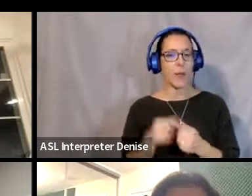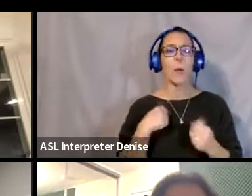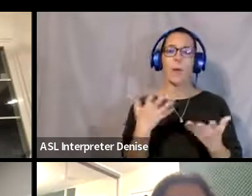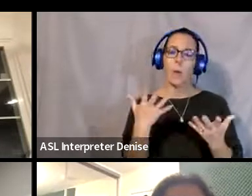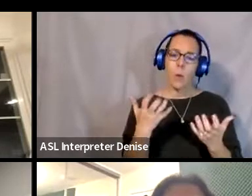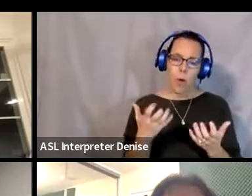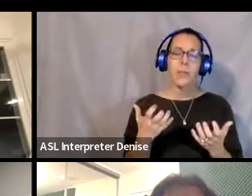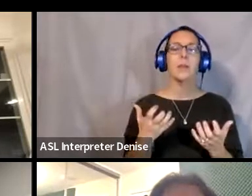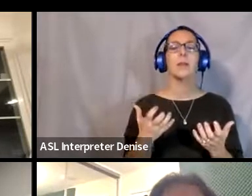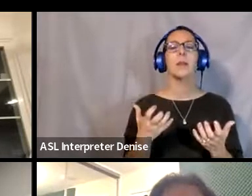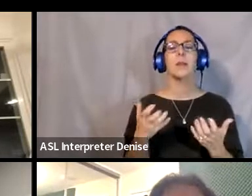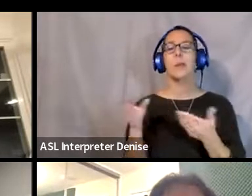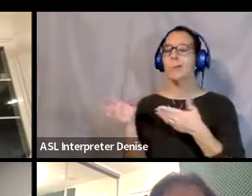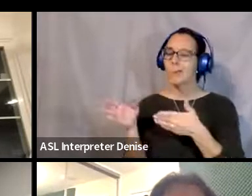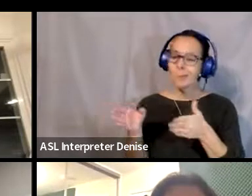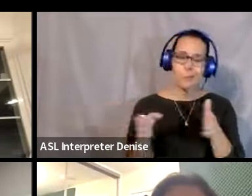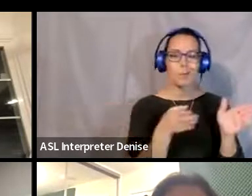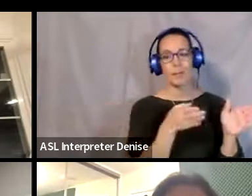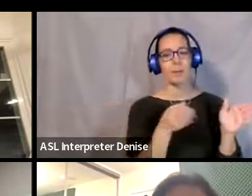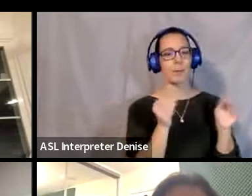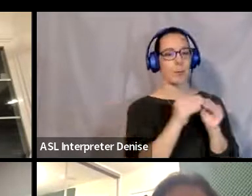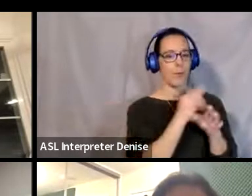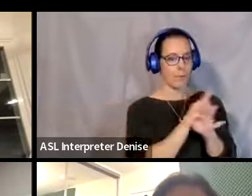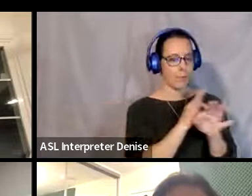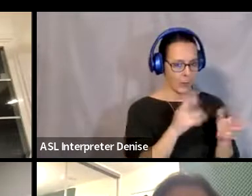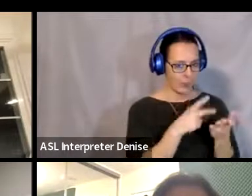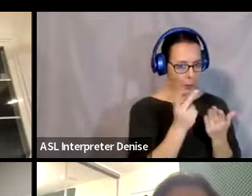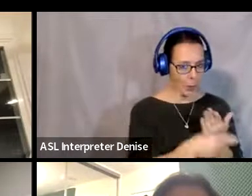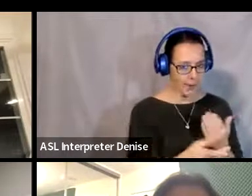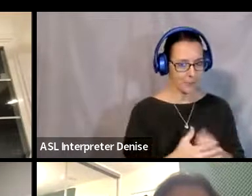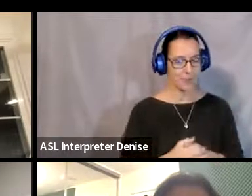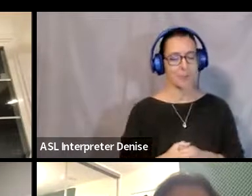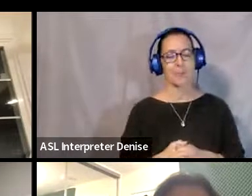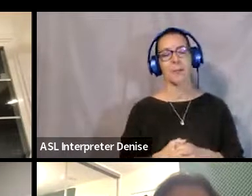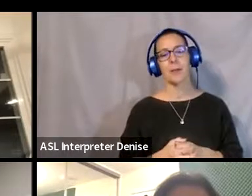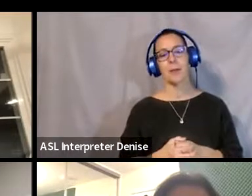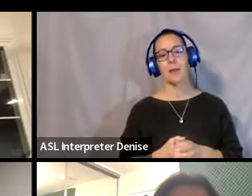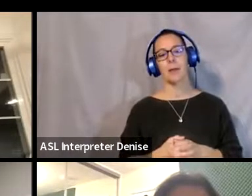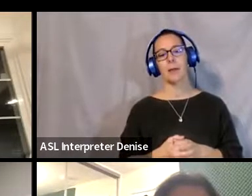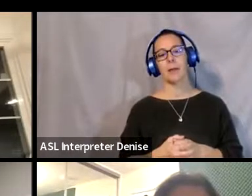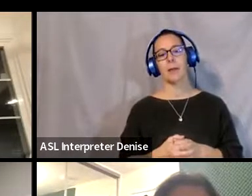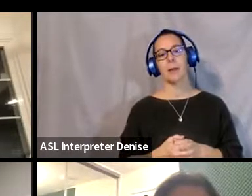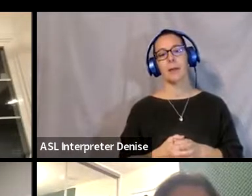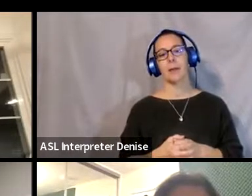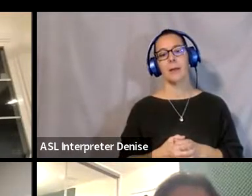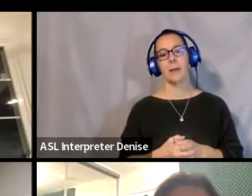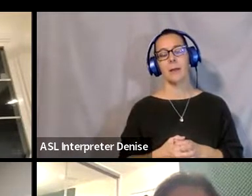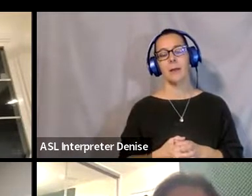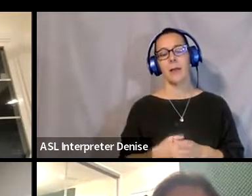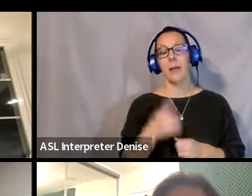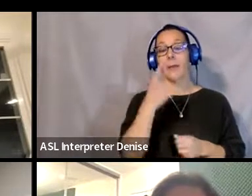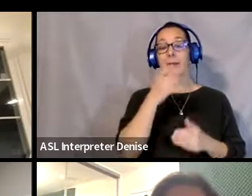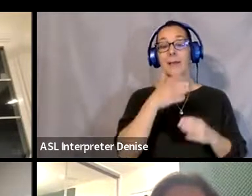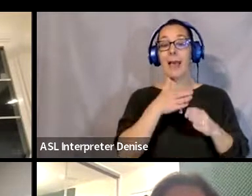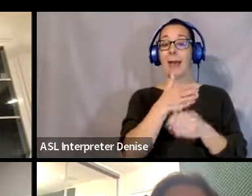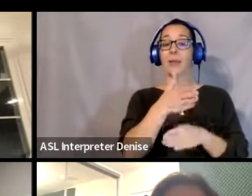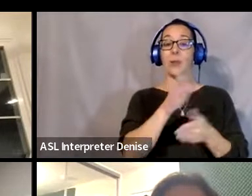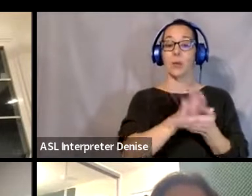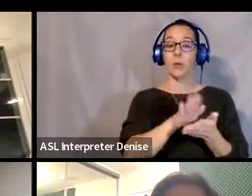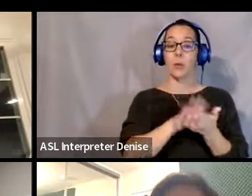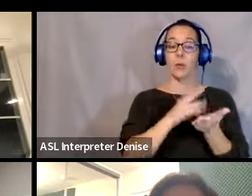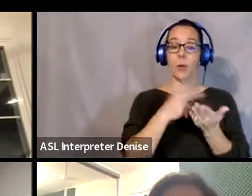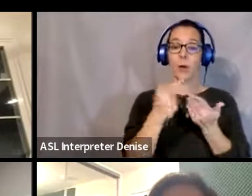over from that. But as you're currently since our after school programs were all